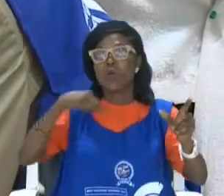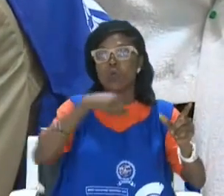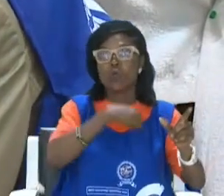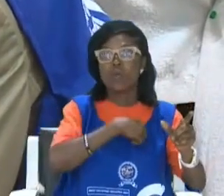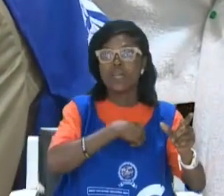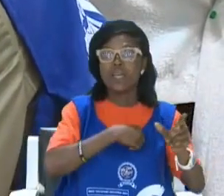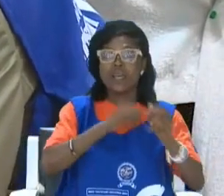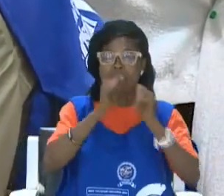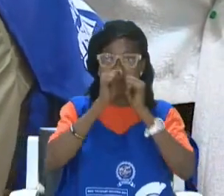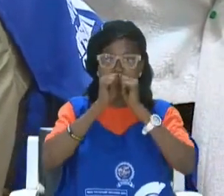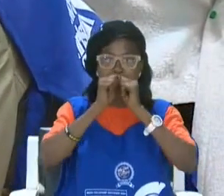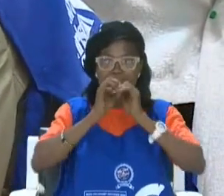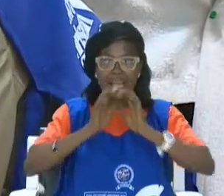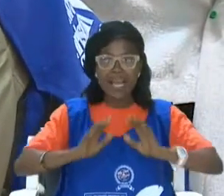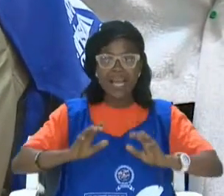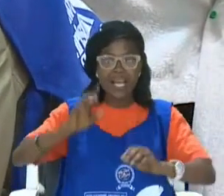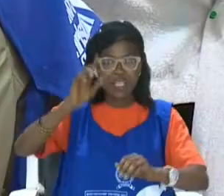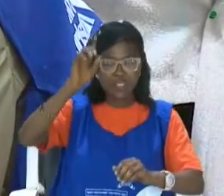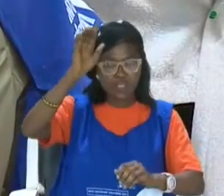bless.